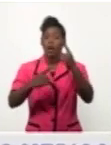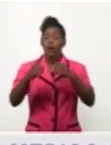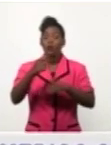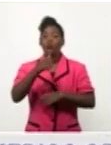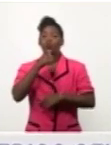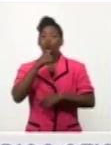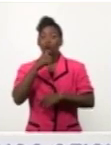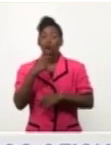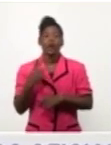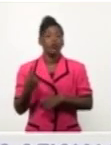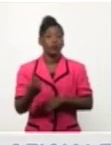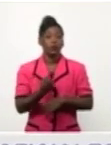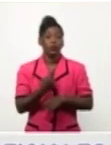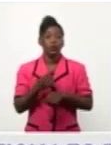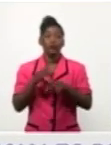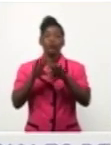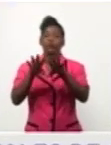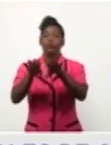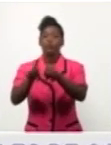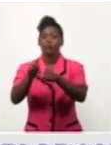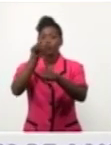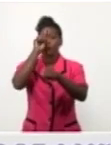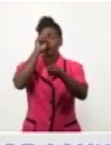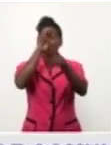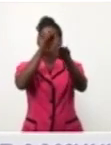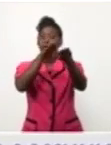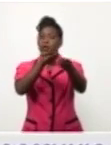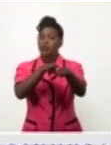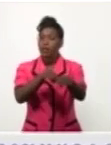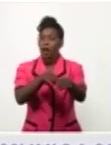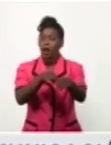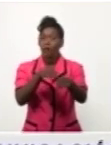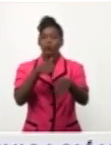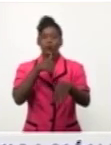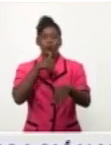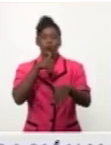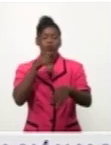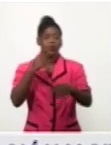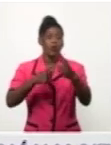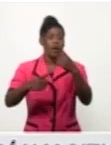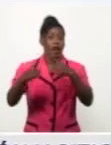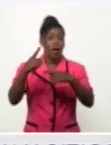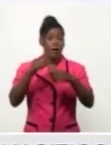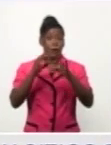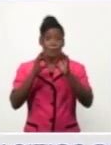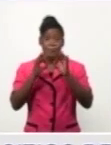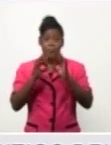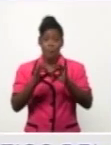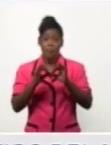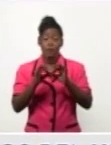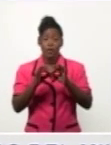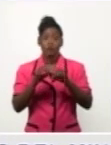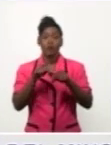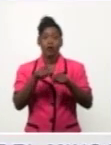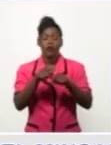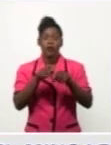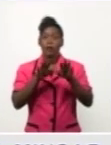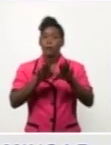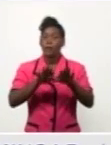the established protocols are not being followed in those territories with respect to the treatment